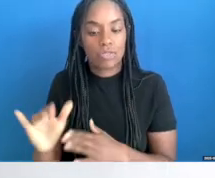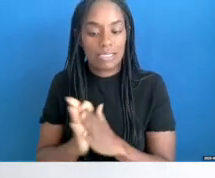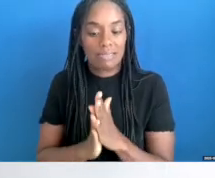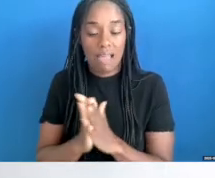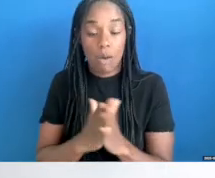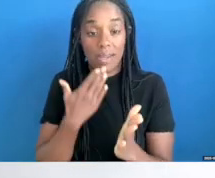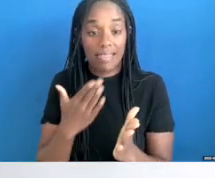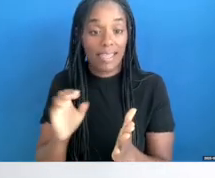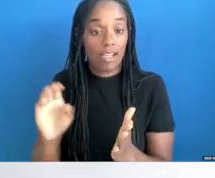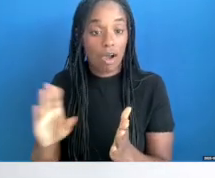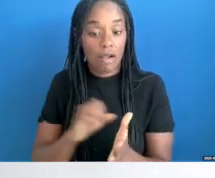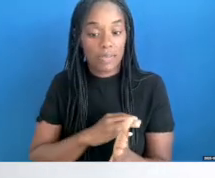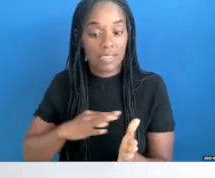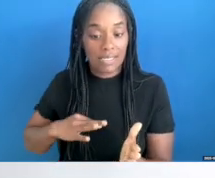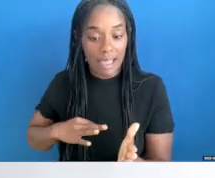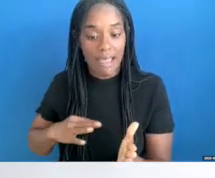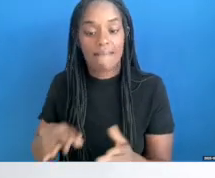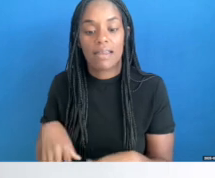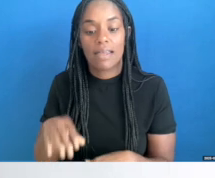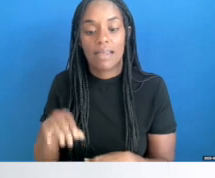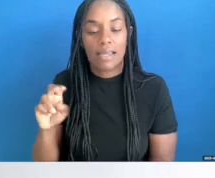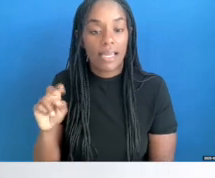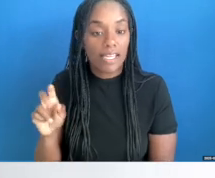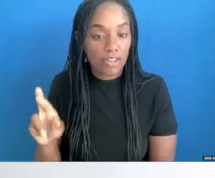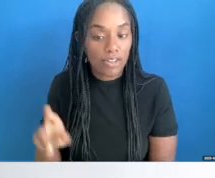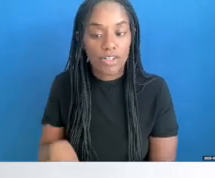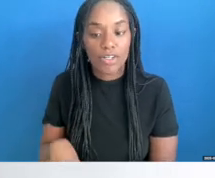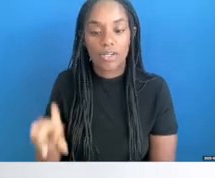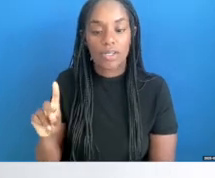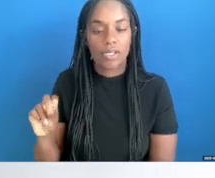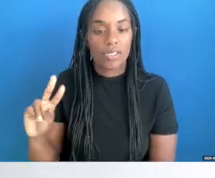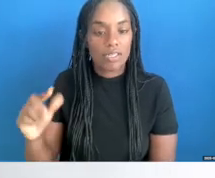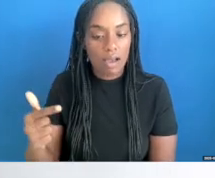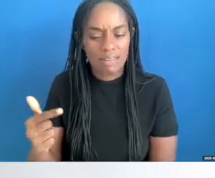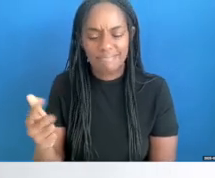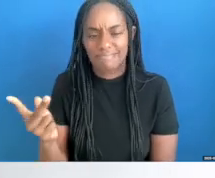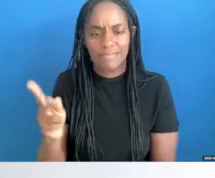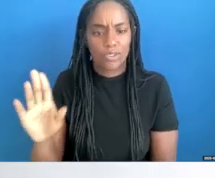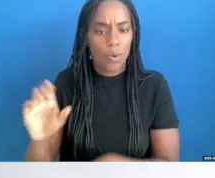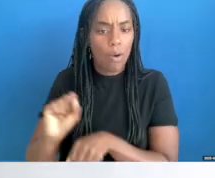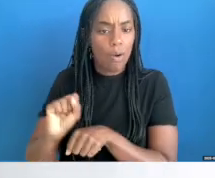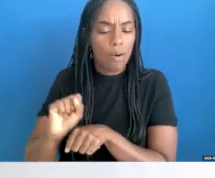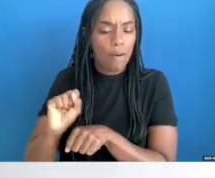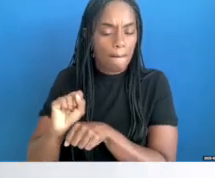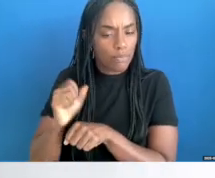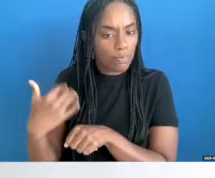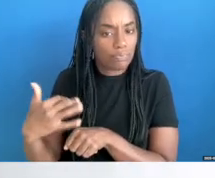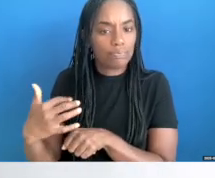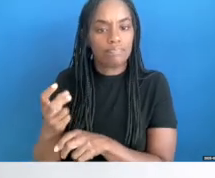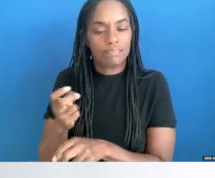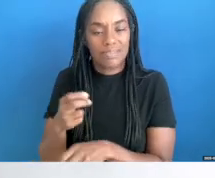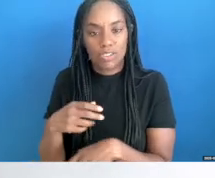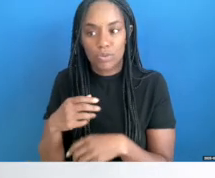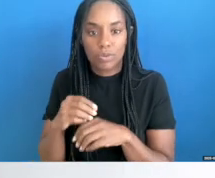staff, Inder and Young and Matt. Thank you guys very much for all the hard work you did on getting out the new